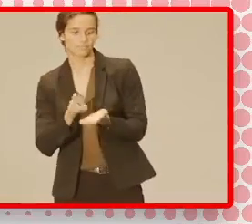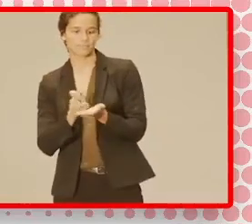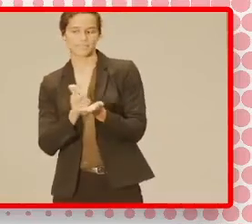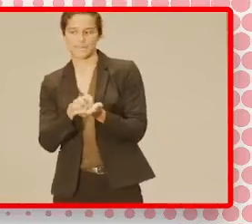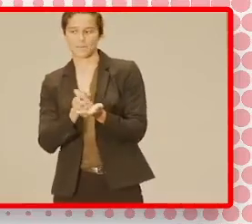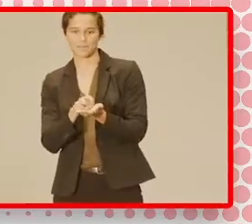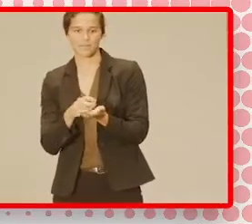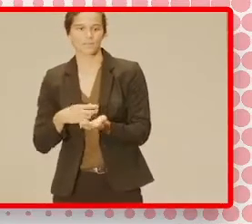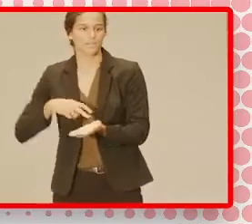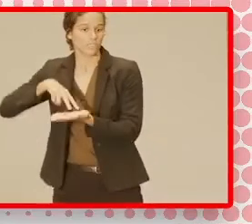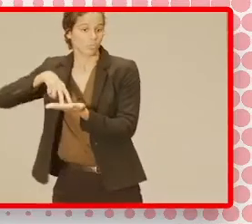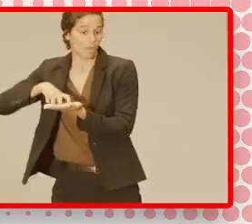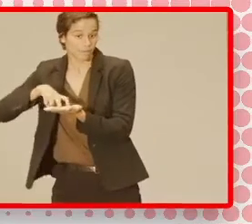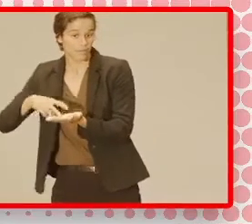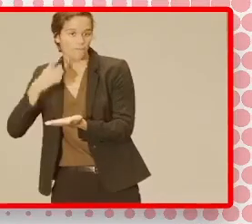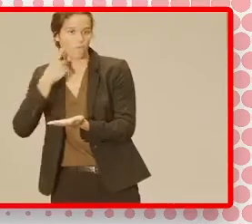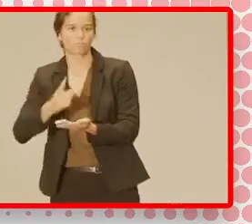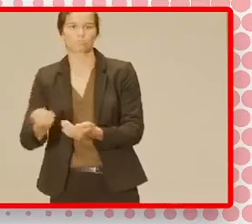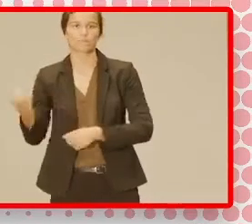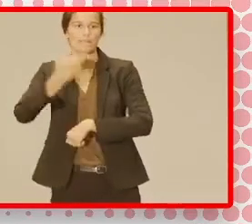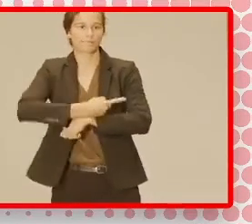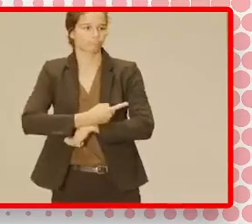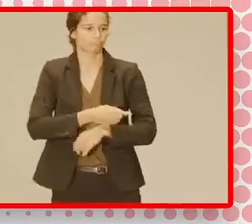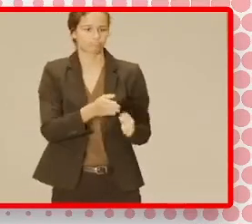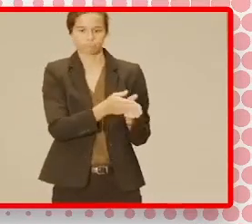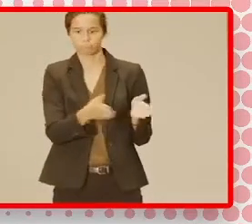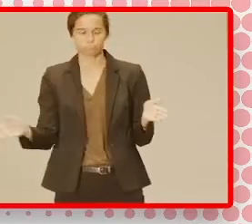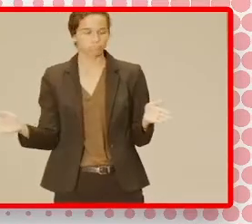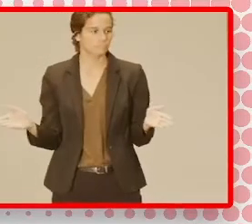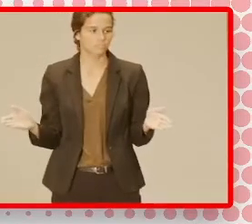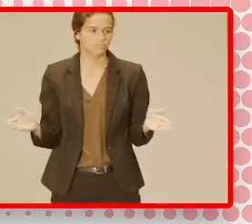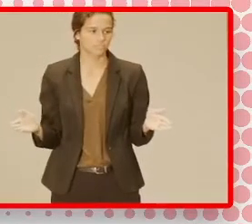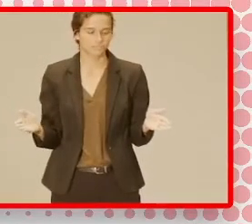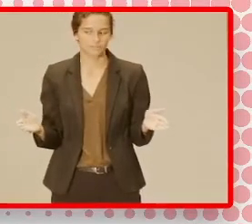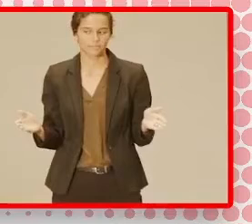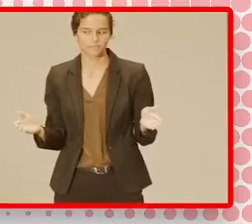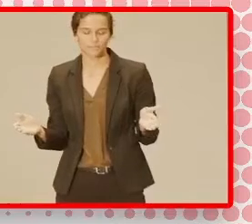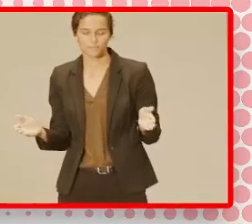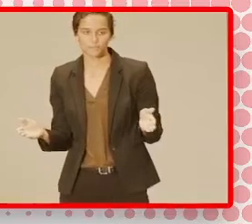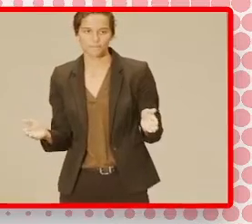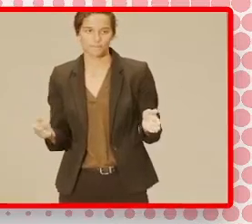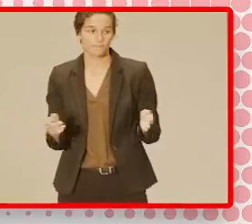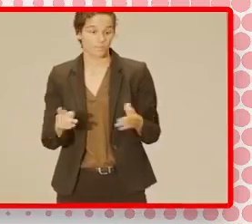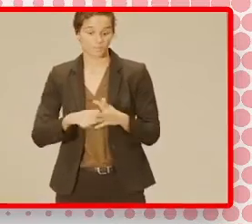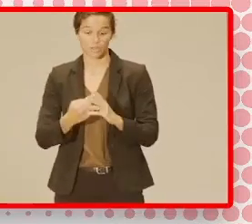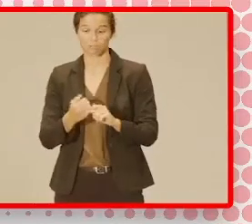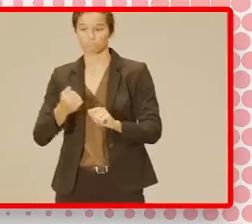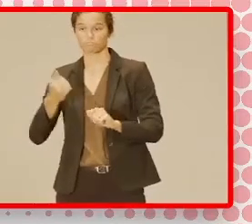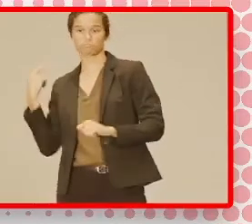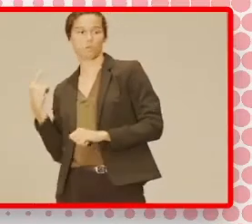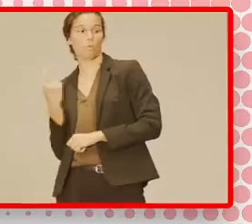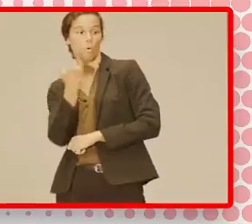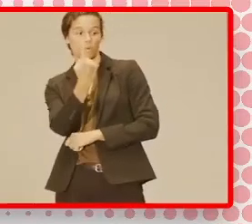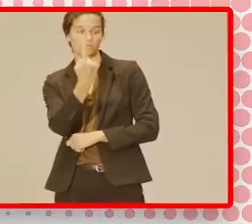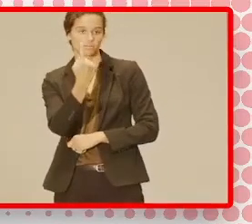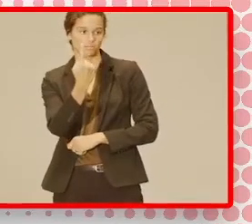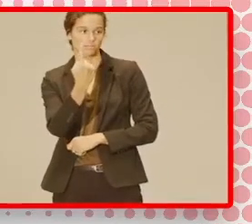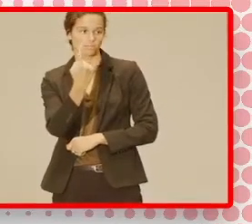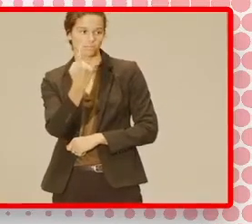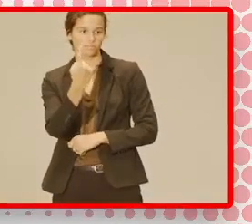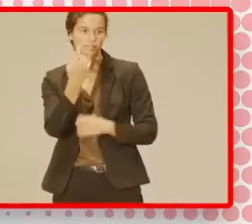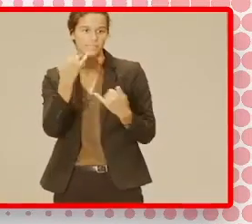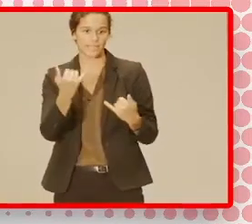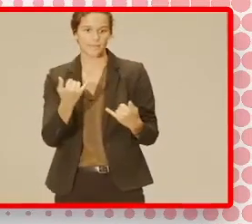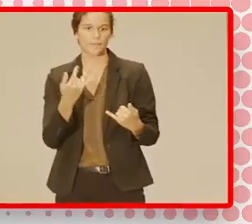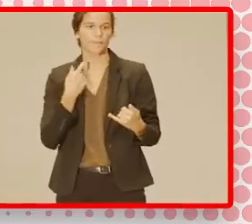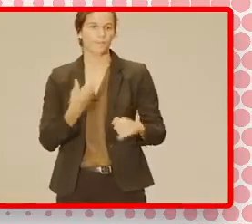He started with one. Hopefully that's what you're getting out of this thing, is that you start with one, and